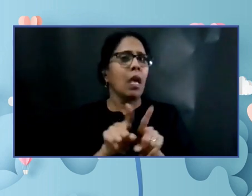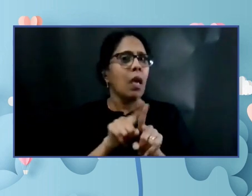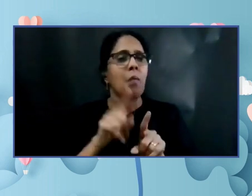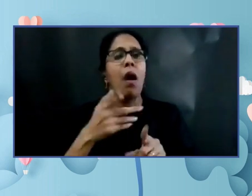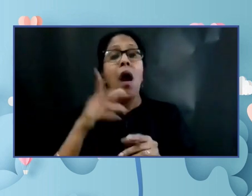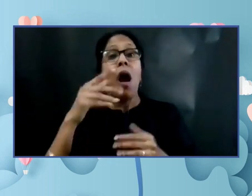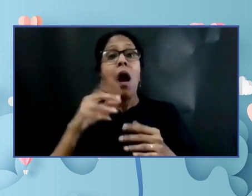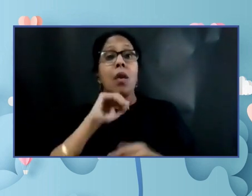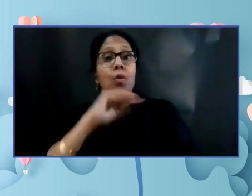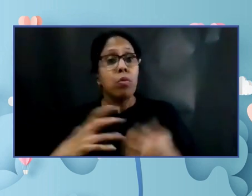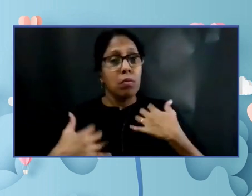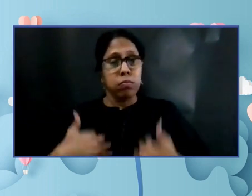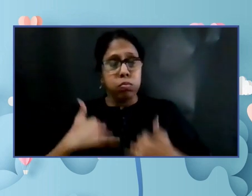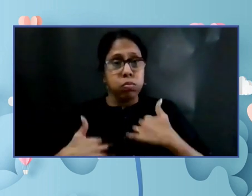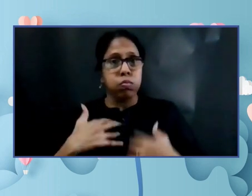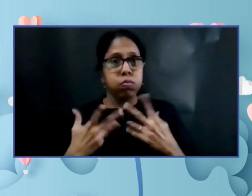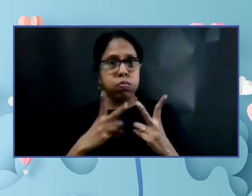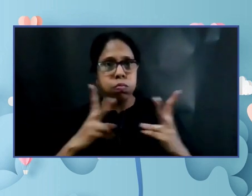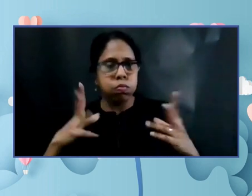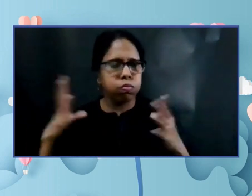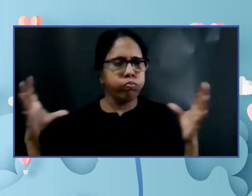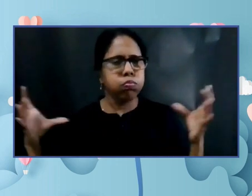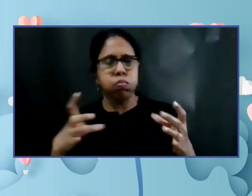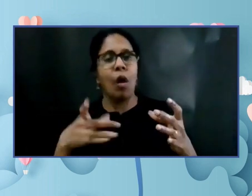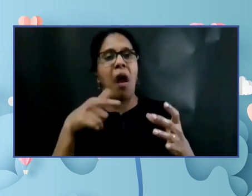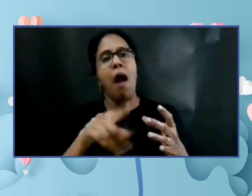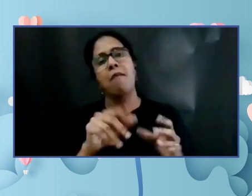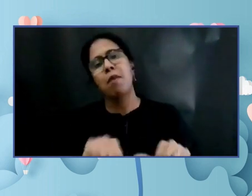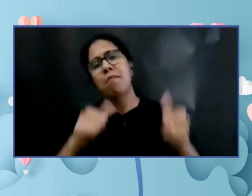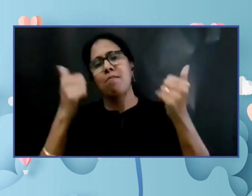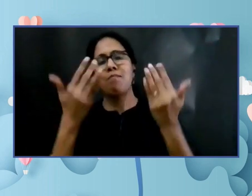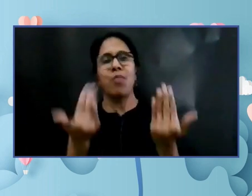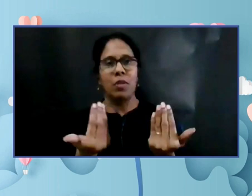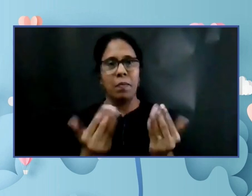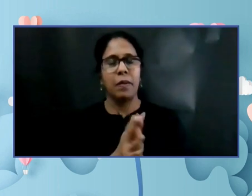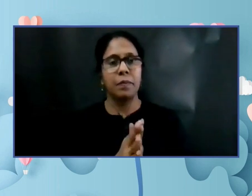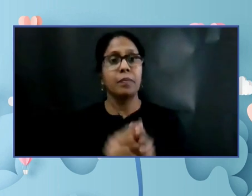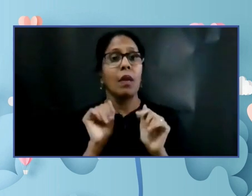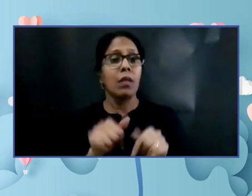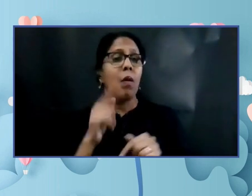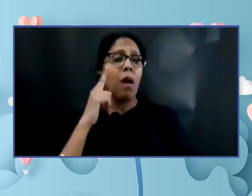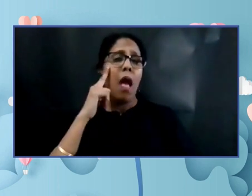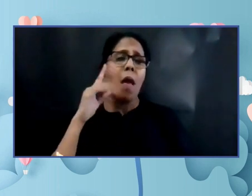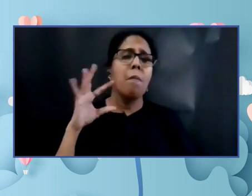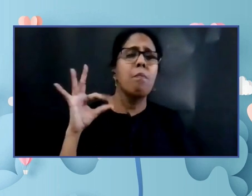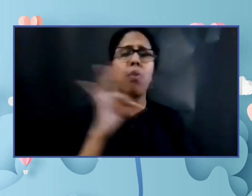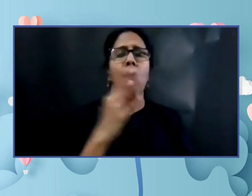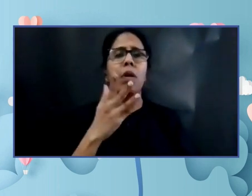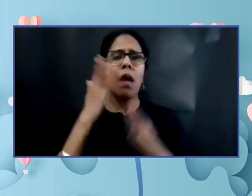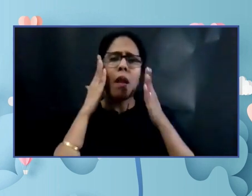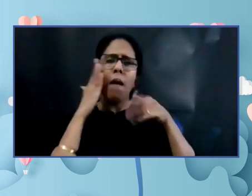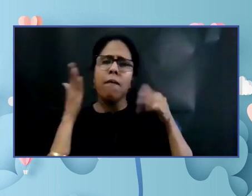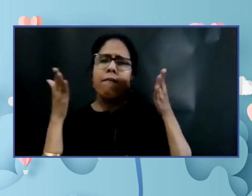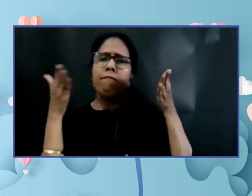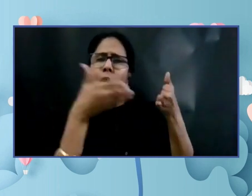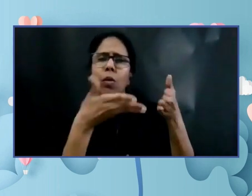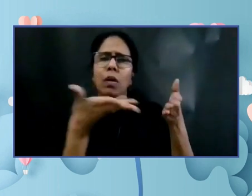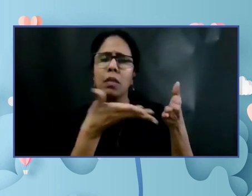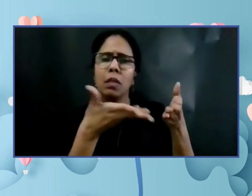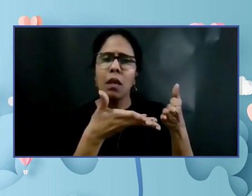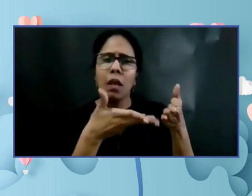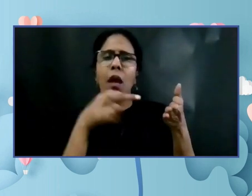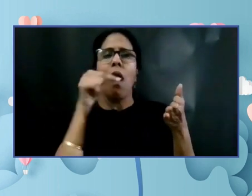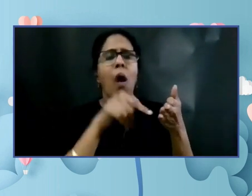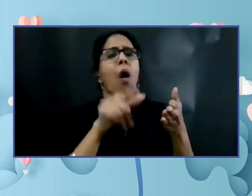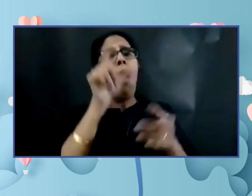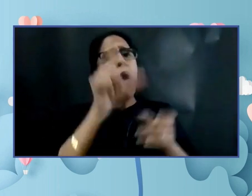all of you here today. What is very important is to really focus on the idea that everybody is good